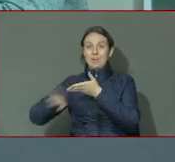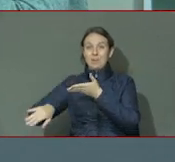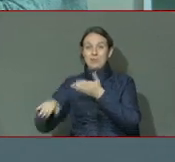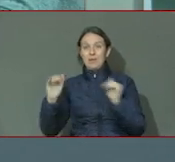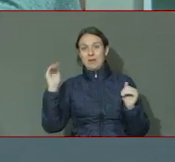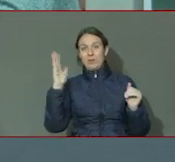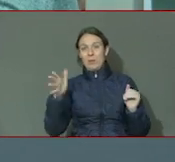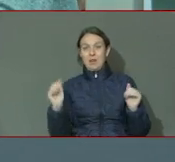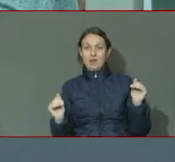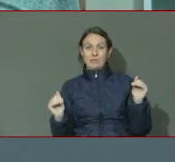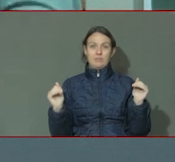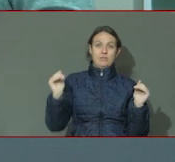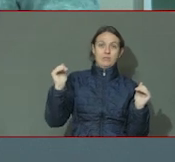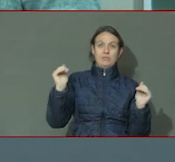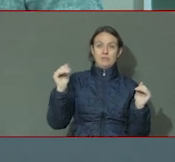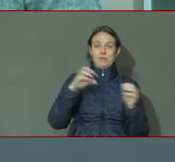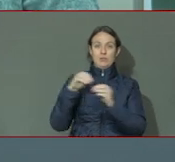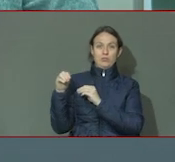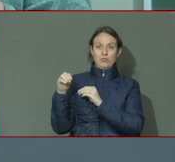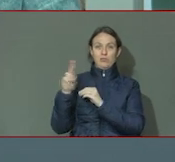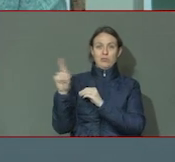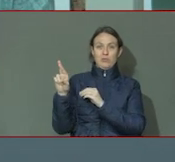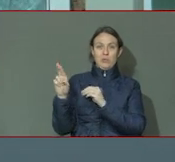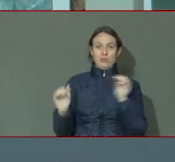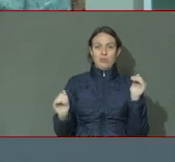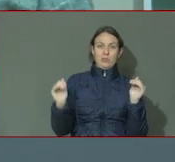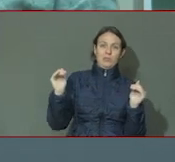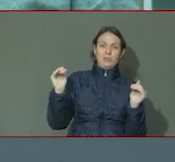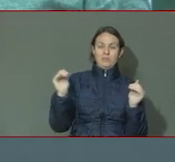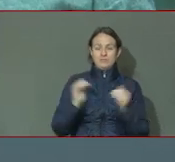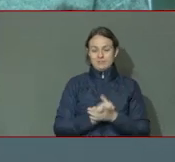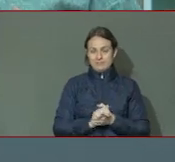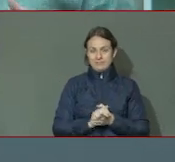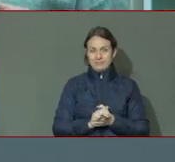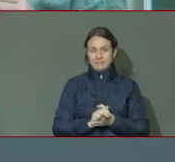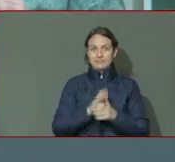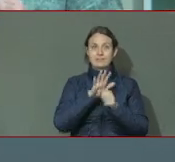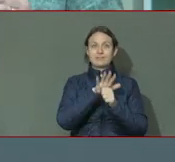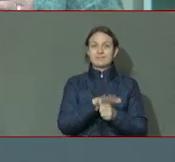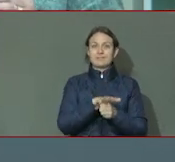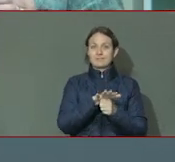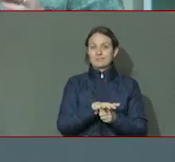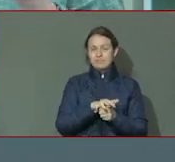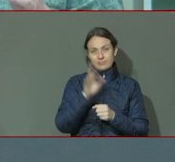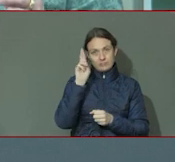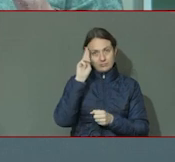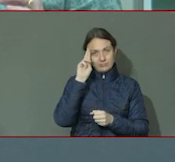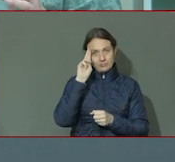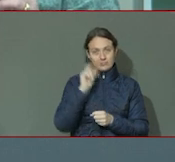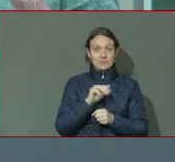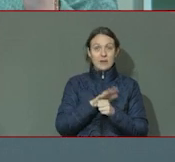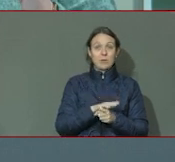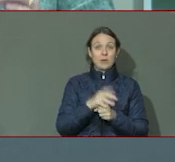the right to replace the things that I've taken out. Okay, pressure. Please remember pressure